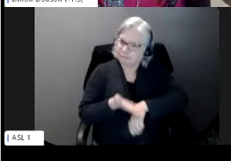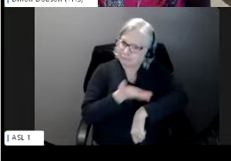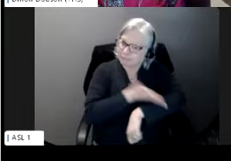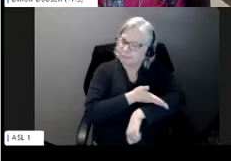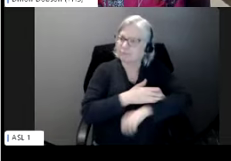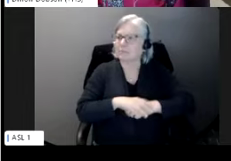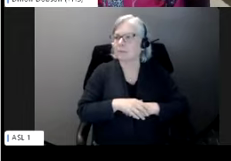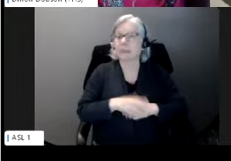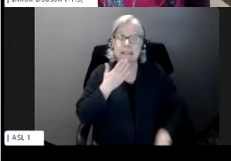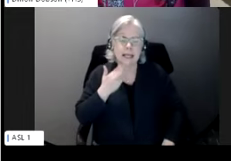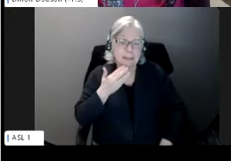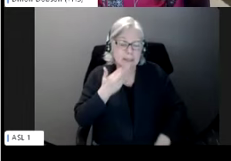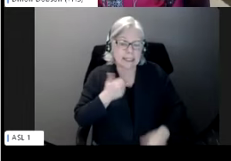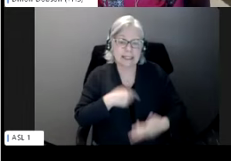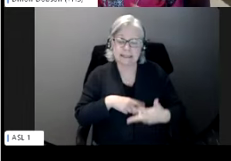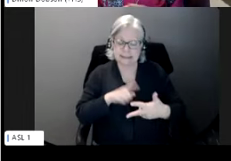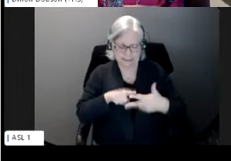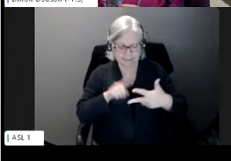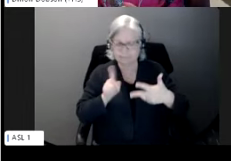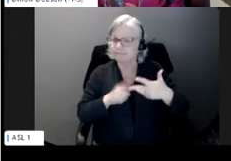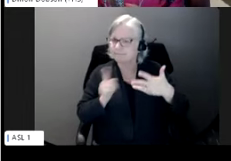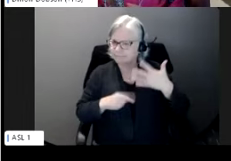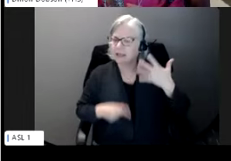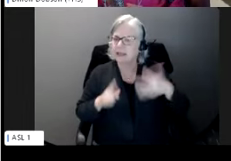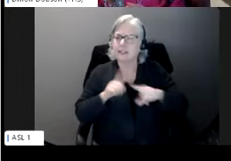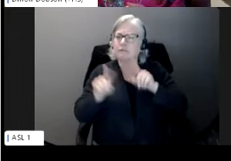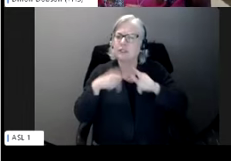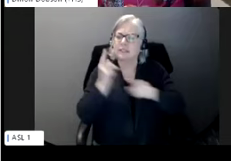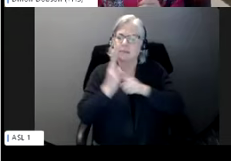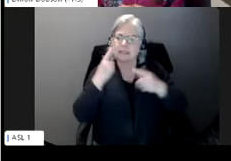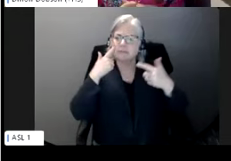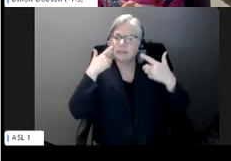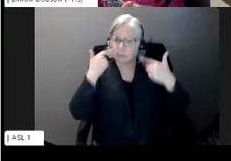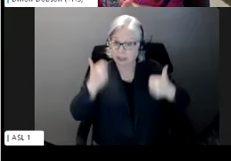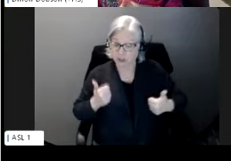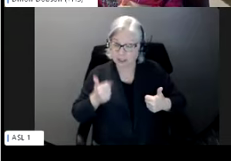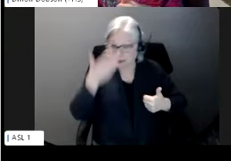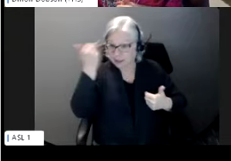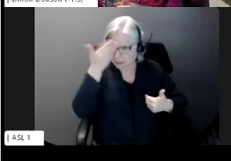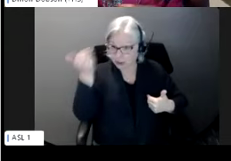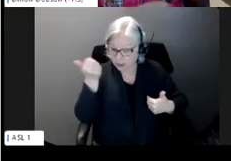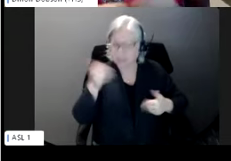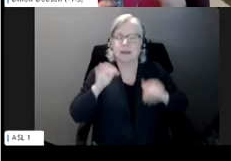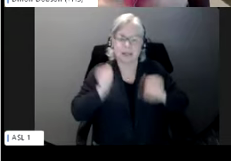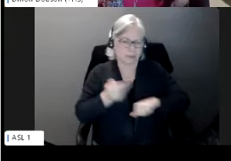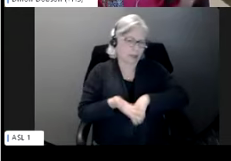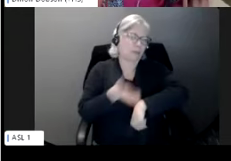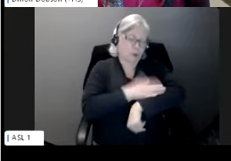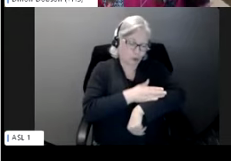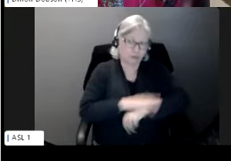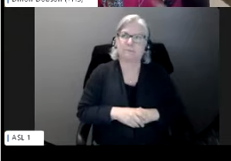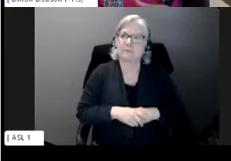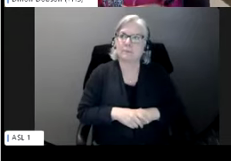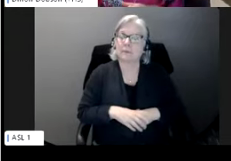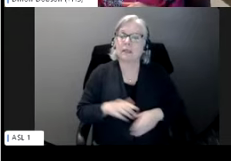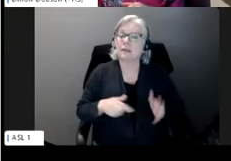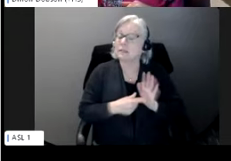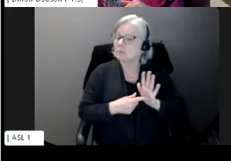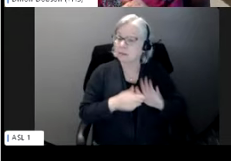like diabetes and a variety of types of dementias that can be improved. Some behavioral improvements like improving